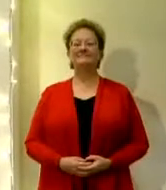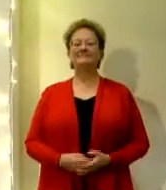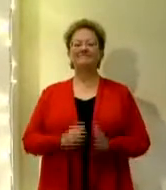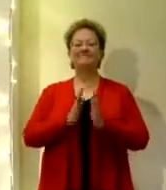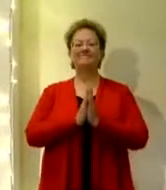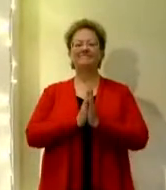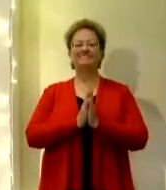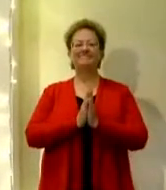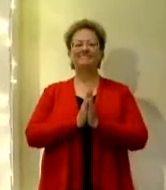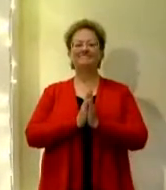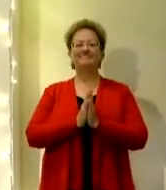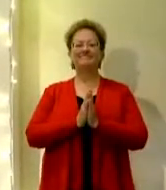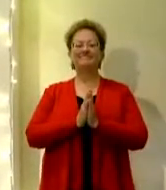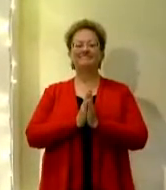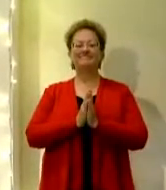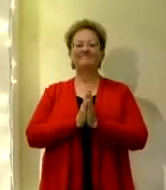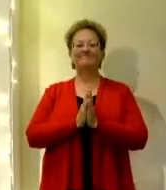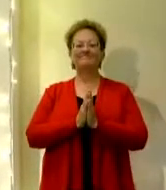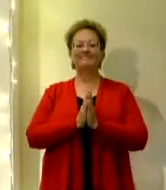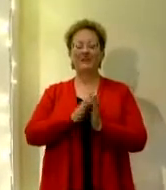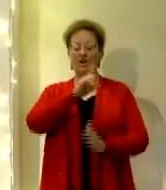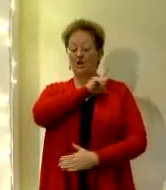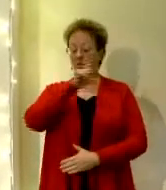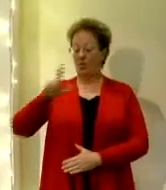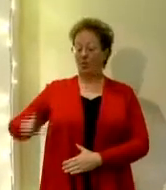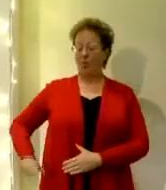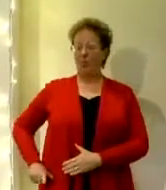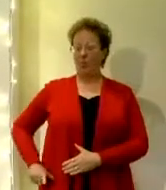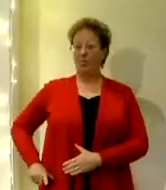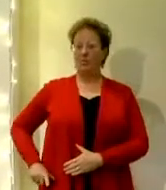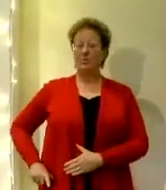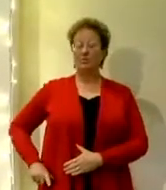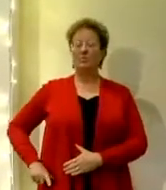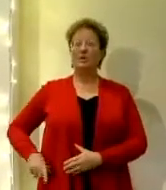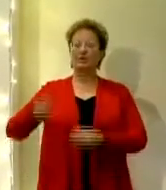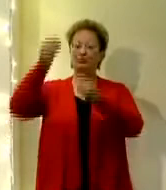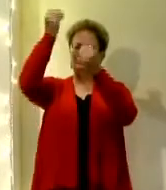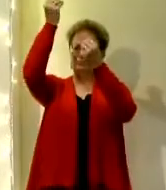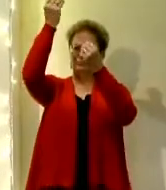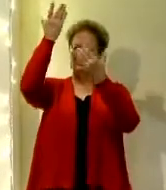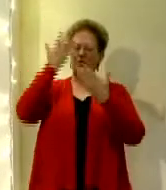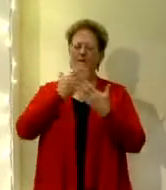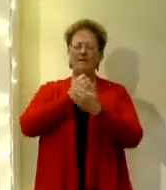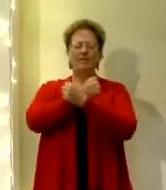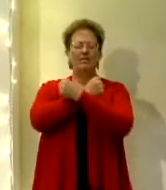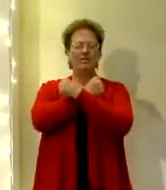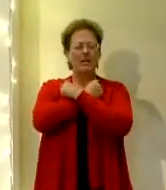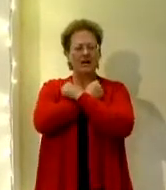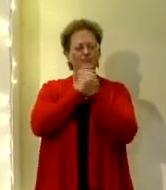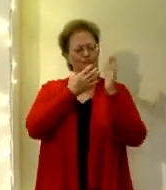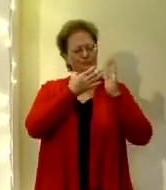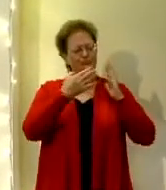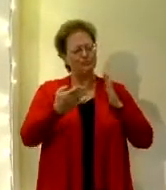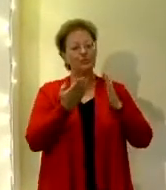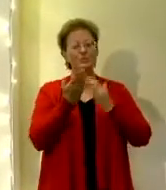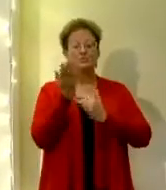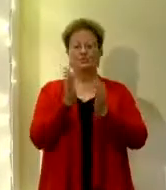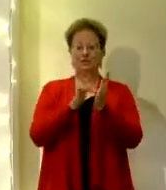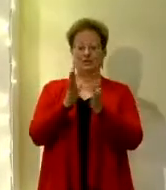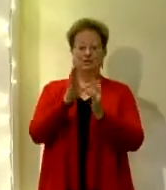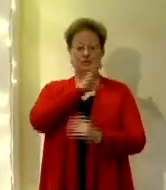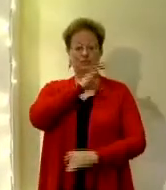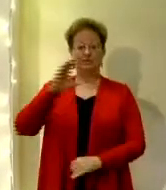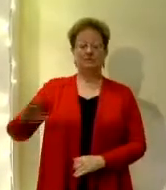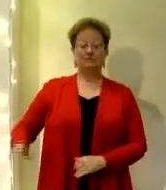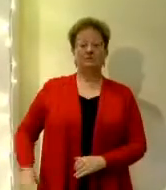us pray. Lord God, you have brought love and immortality to light through Jesus Christ. We